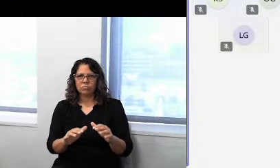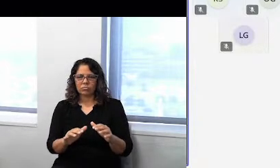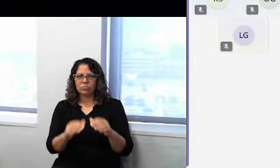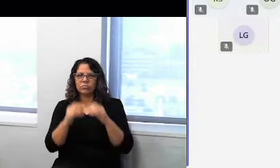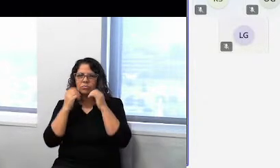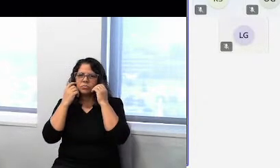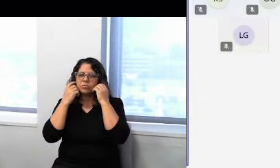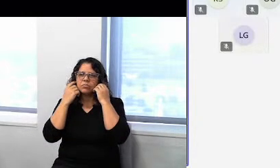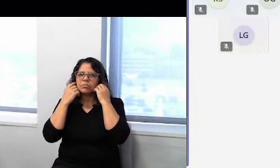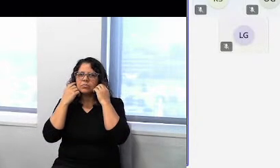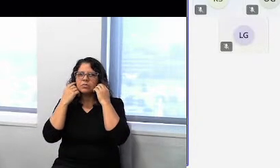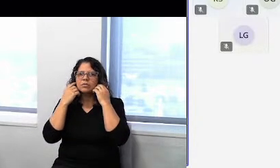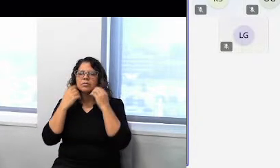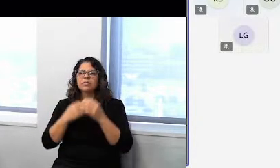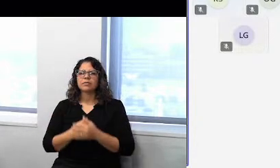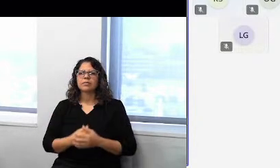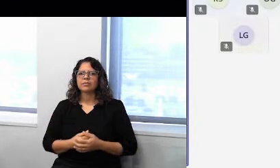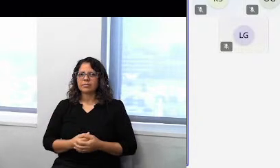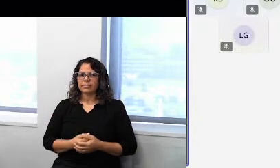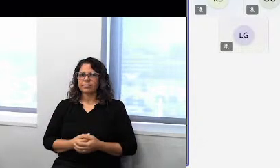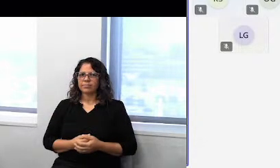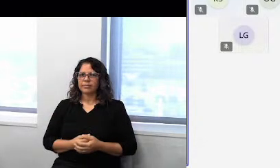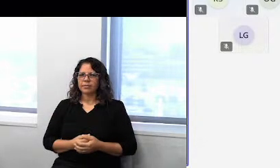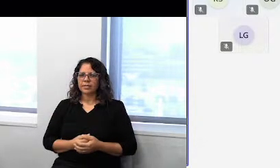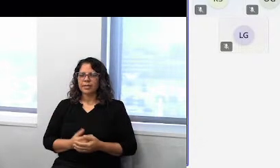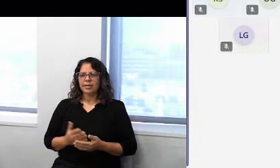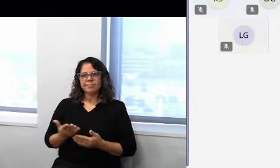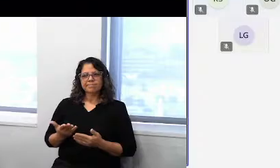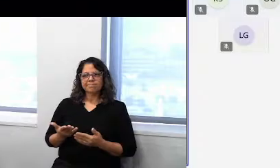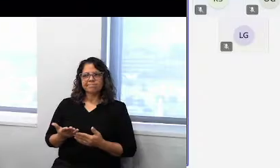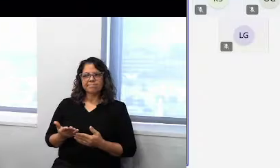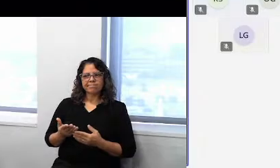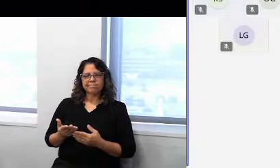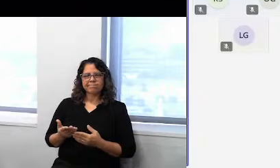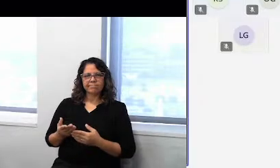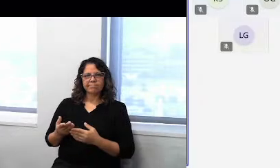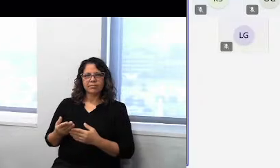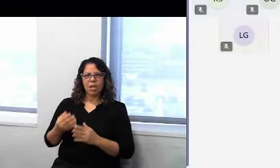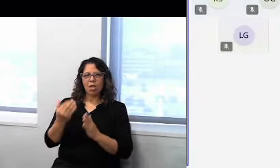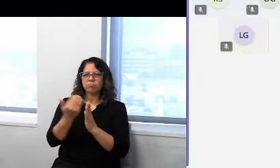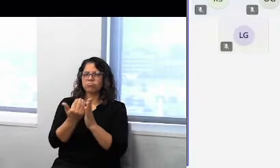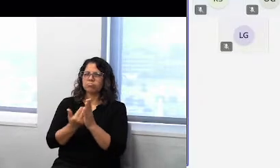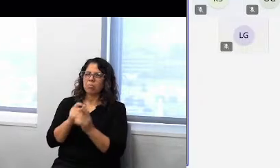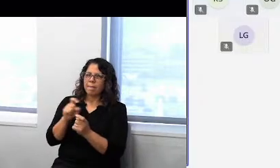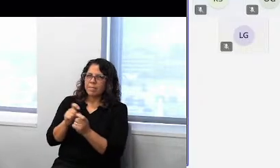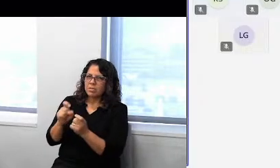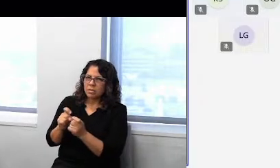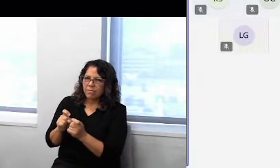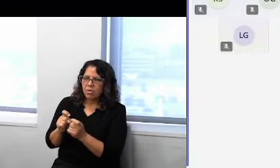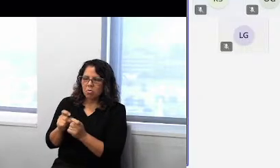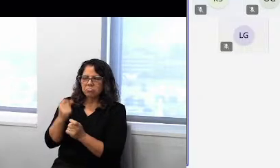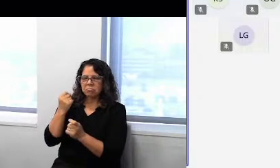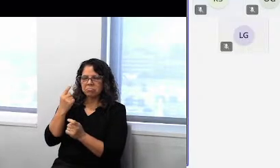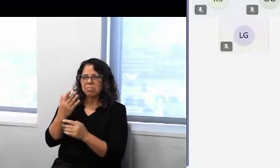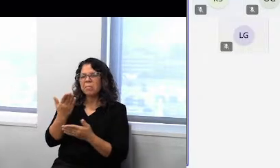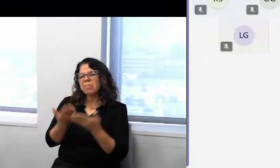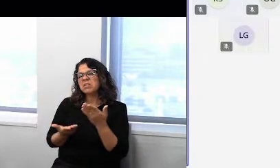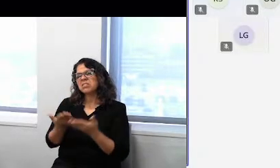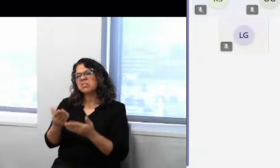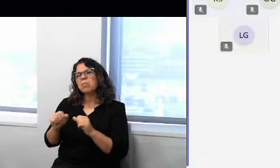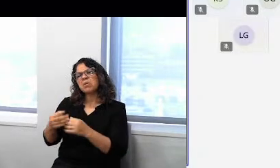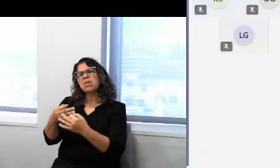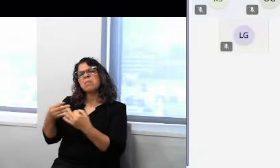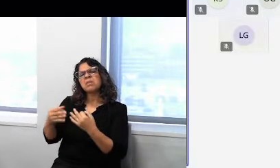understand you can't provide a specific breakdown between the buckets, but any sense of, are more than not of